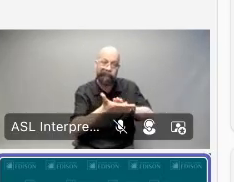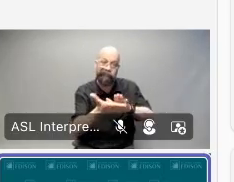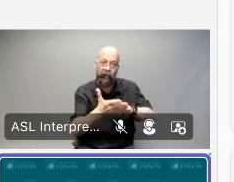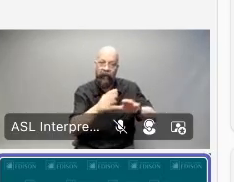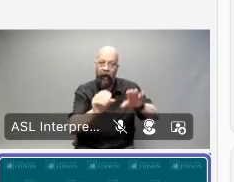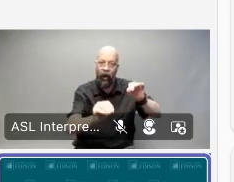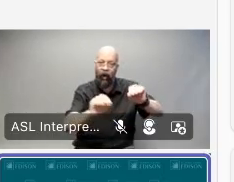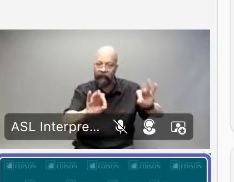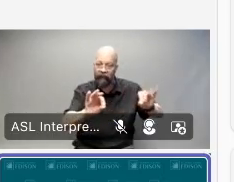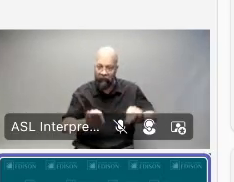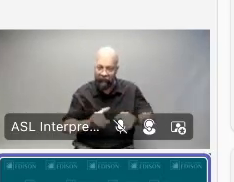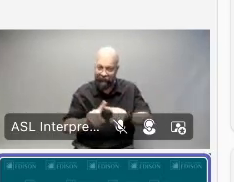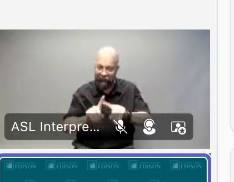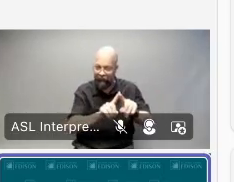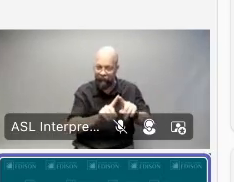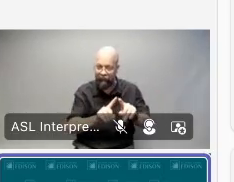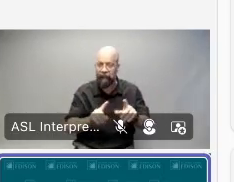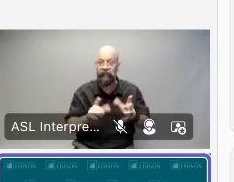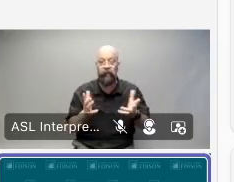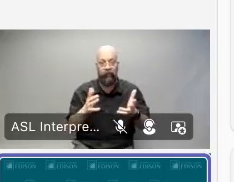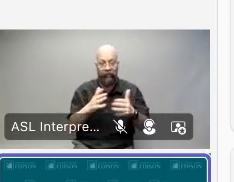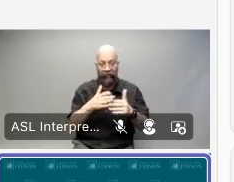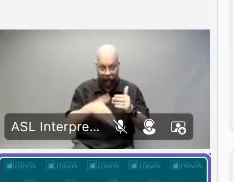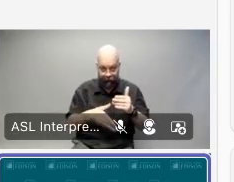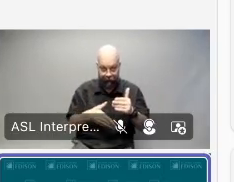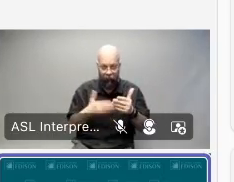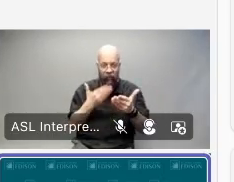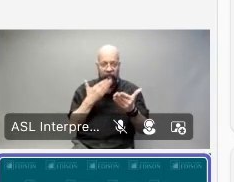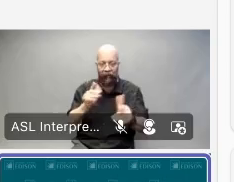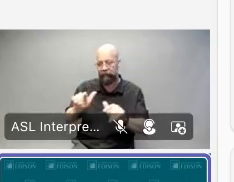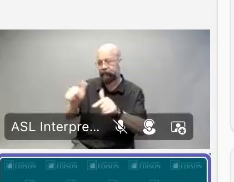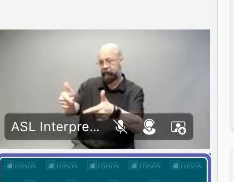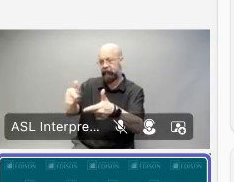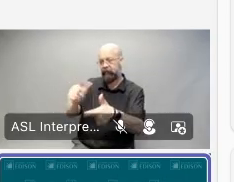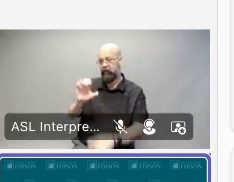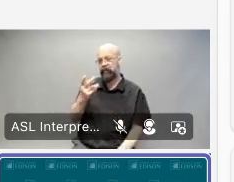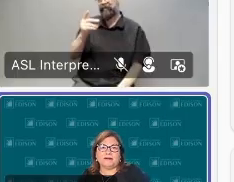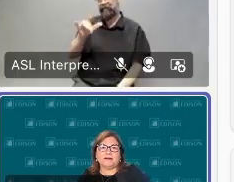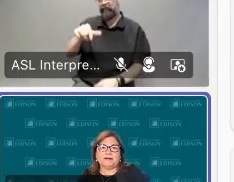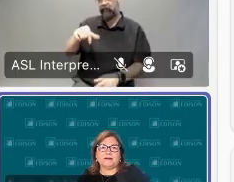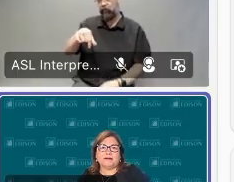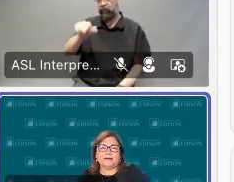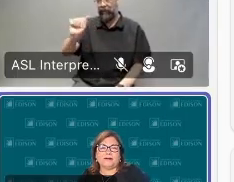that, I want to thank you again for joining us tonight, and I will pass it back to Christy for Q&A.